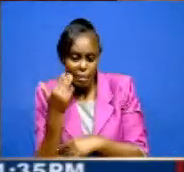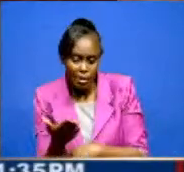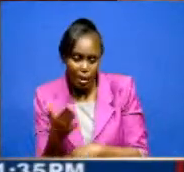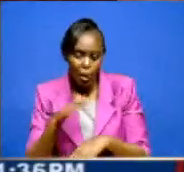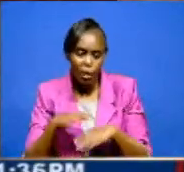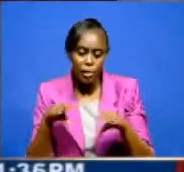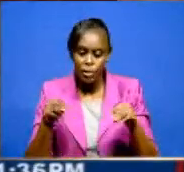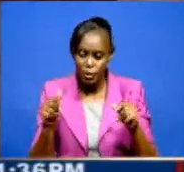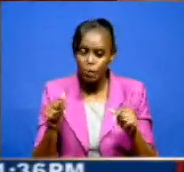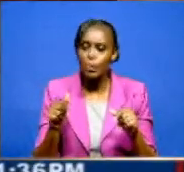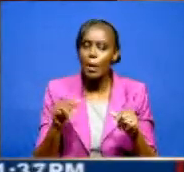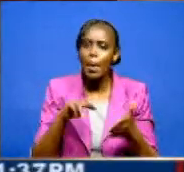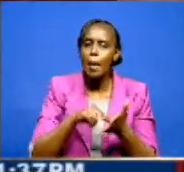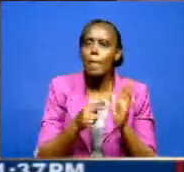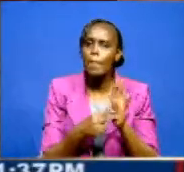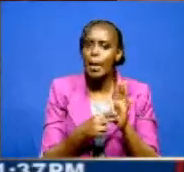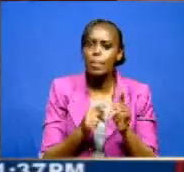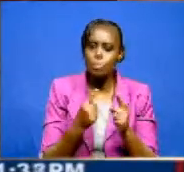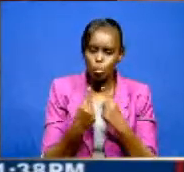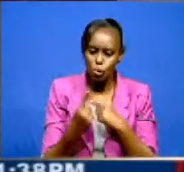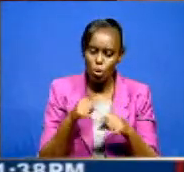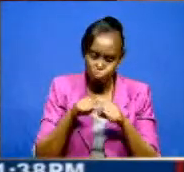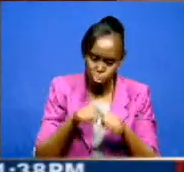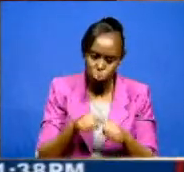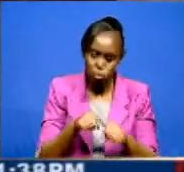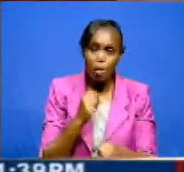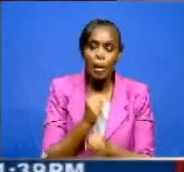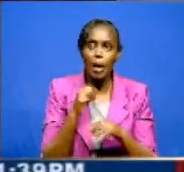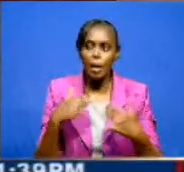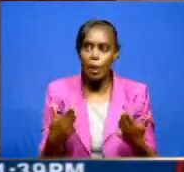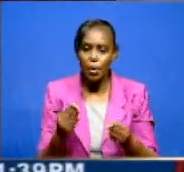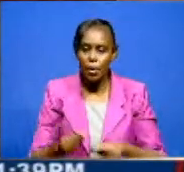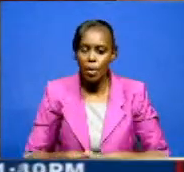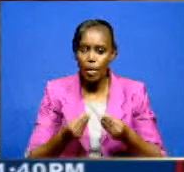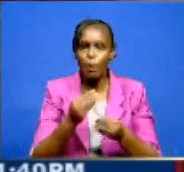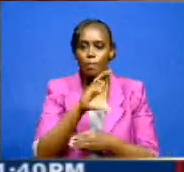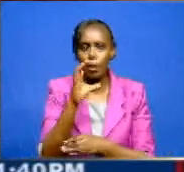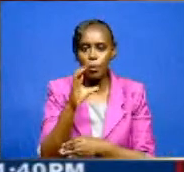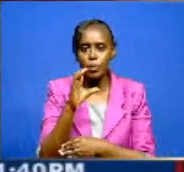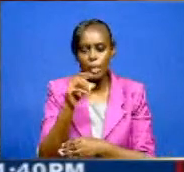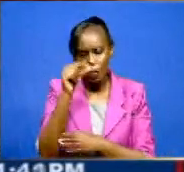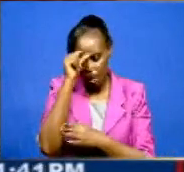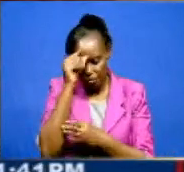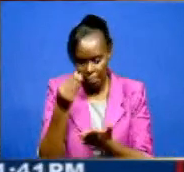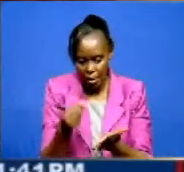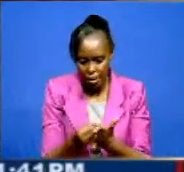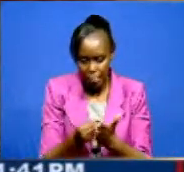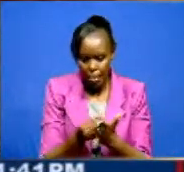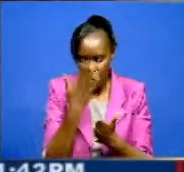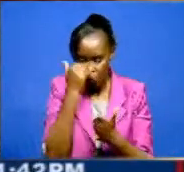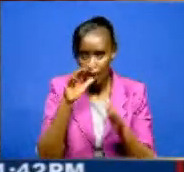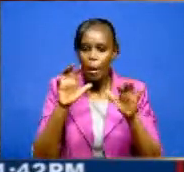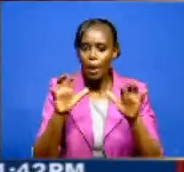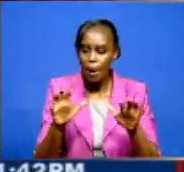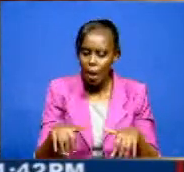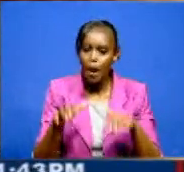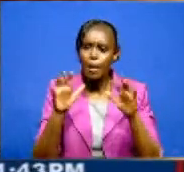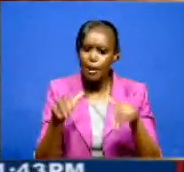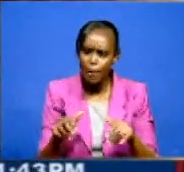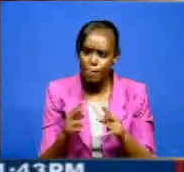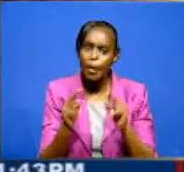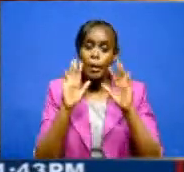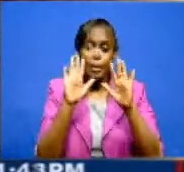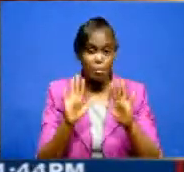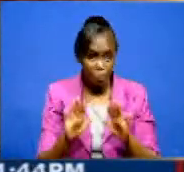know, that needs to be re-emphasized. And that can only be done by giving counties money, because agriculture is